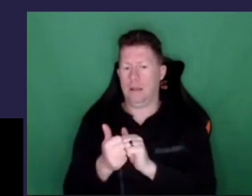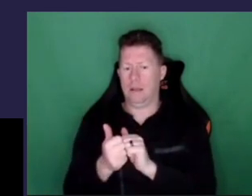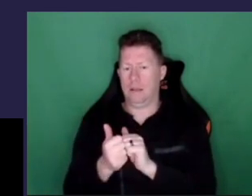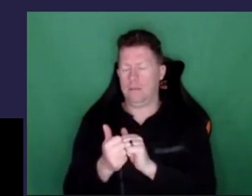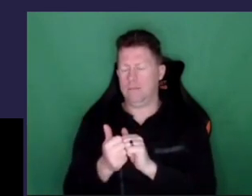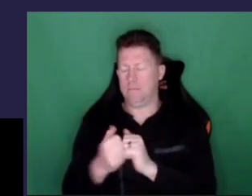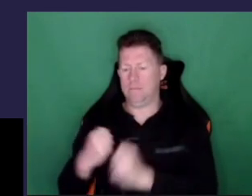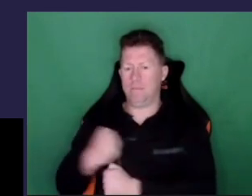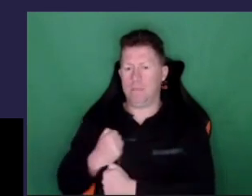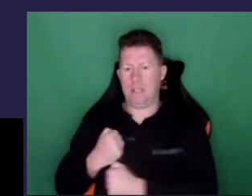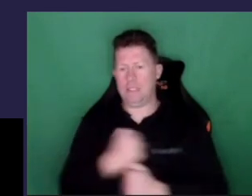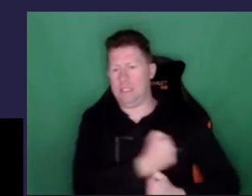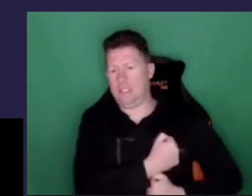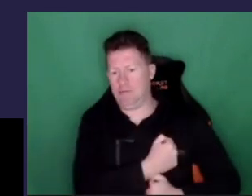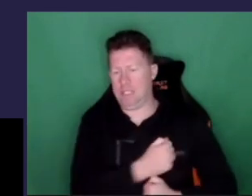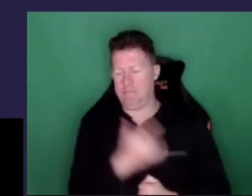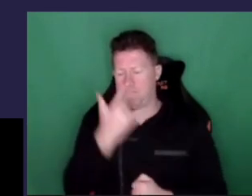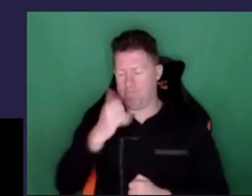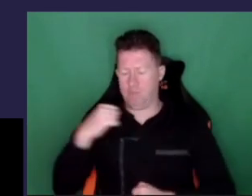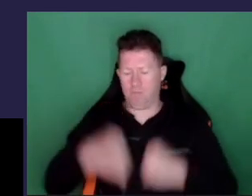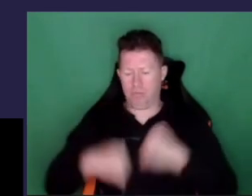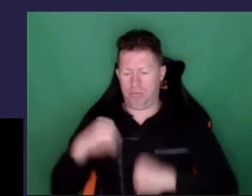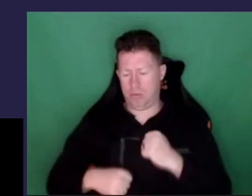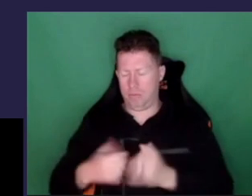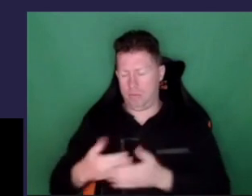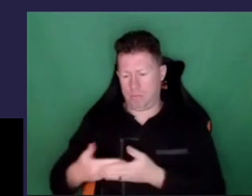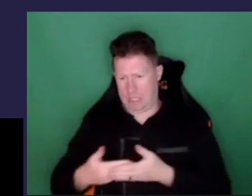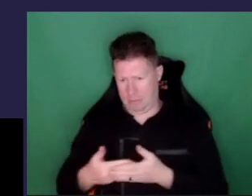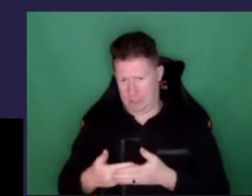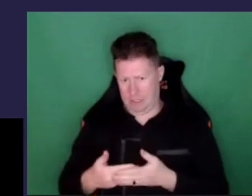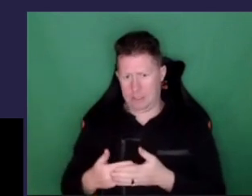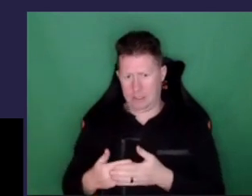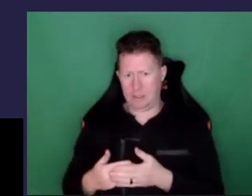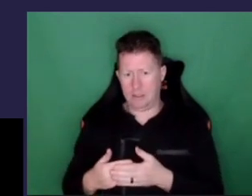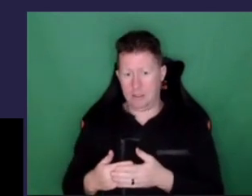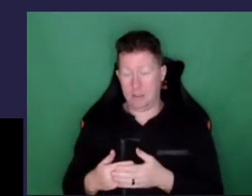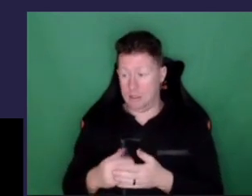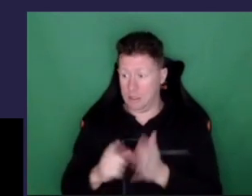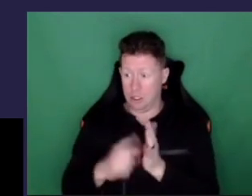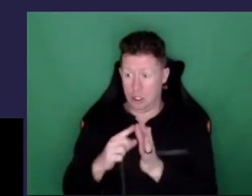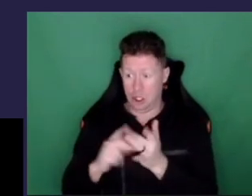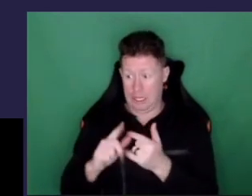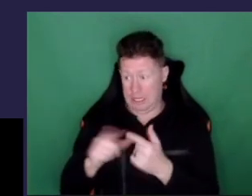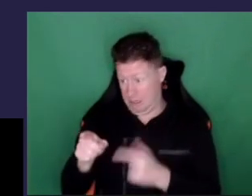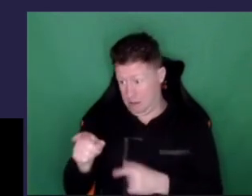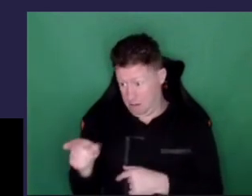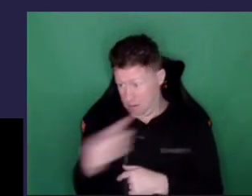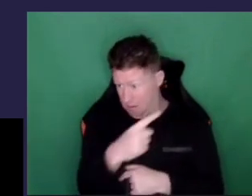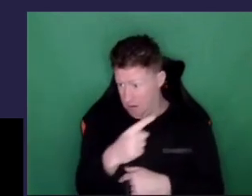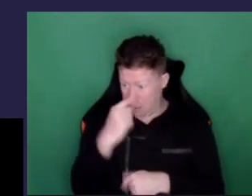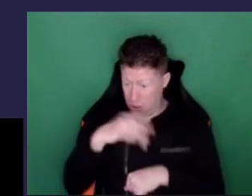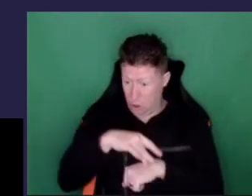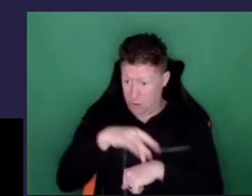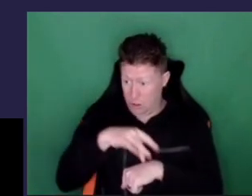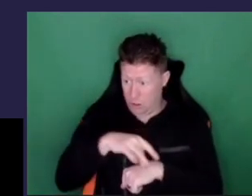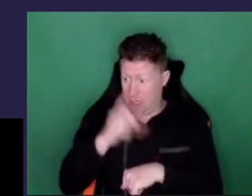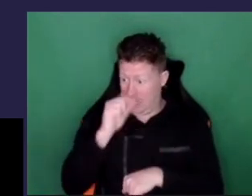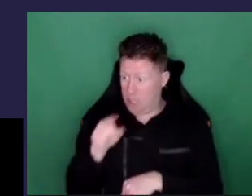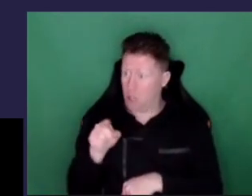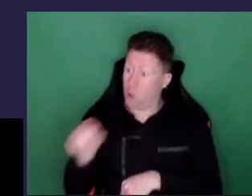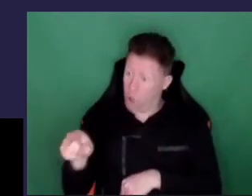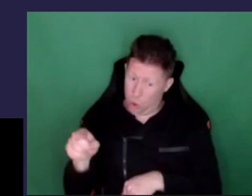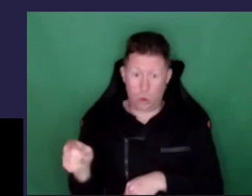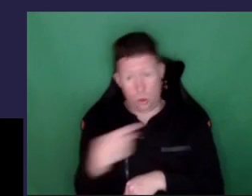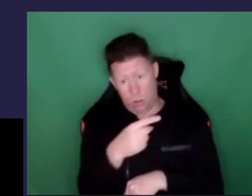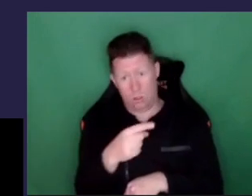child. And Janie said, and I said, can you go to the hospital? Will you go to the hospital and stand by